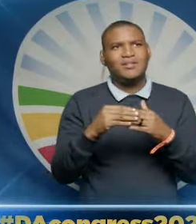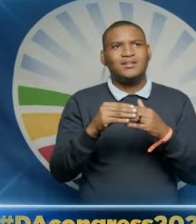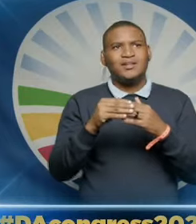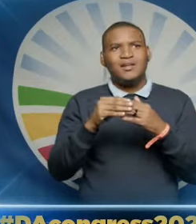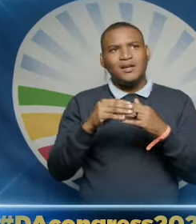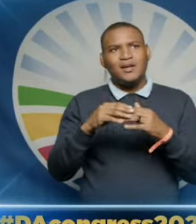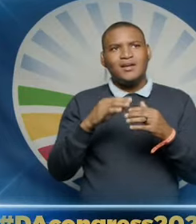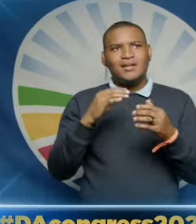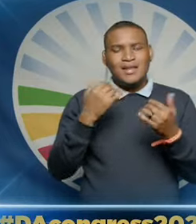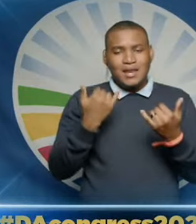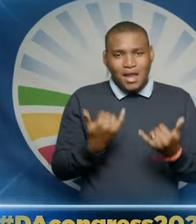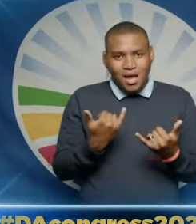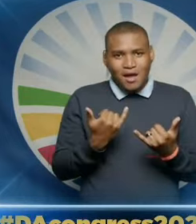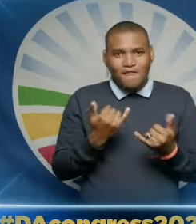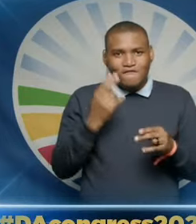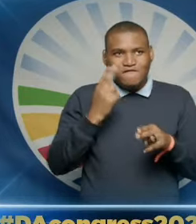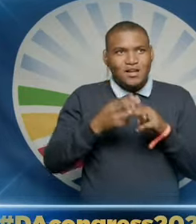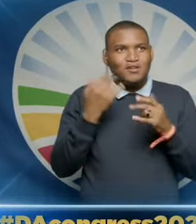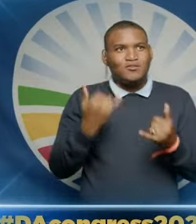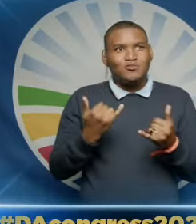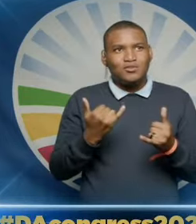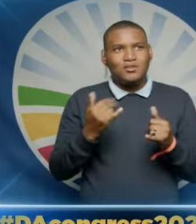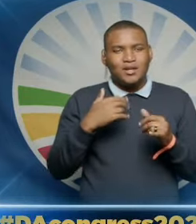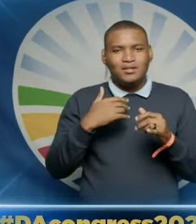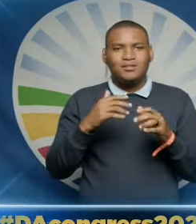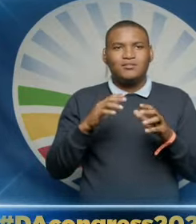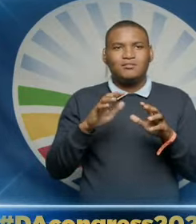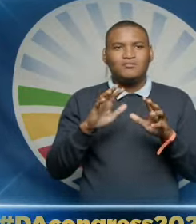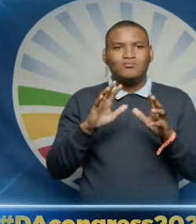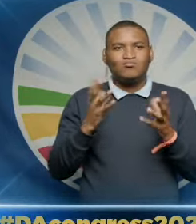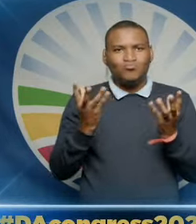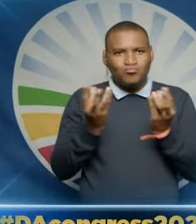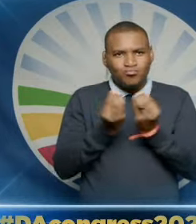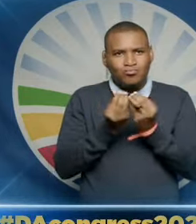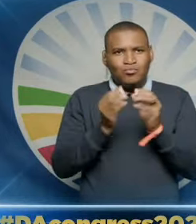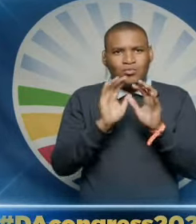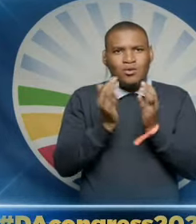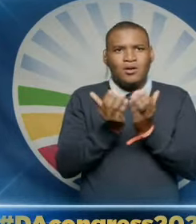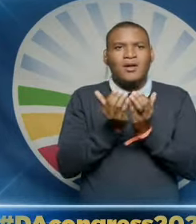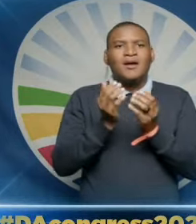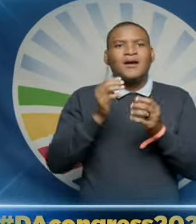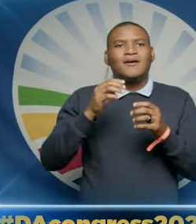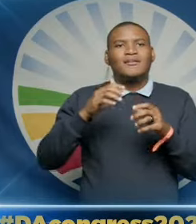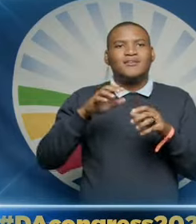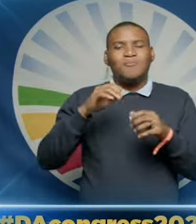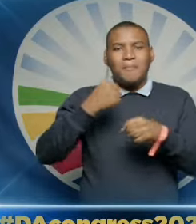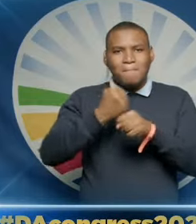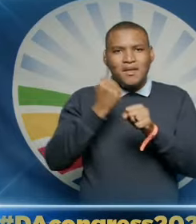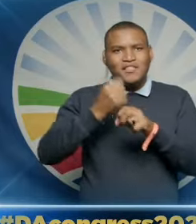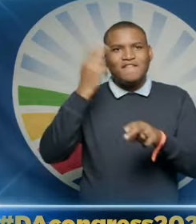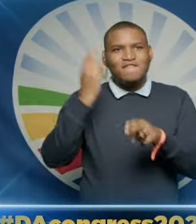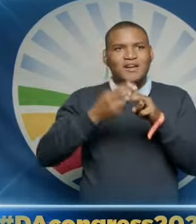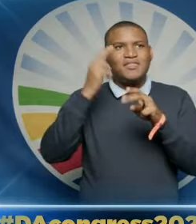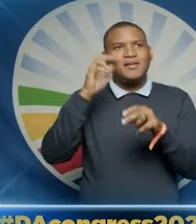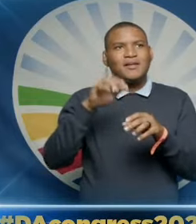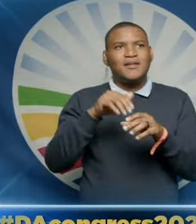debates. And now today, that will be a culmination of that. And they'll be making their final pitch to